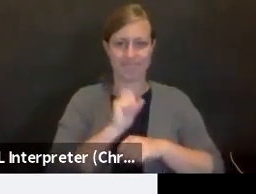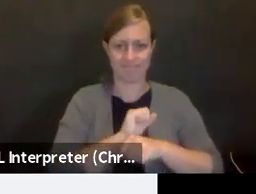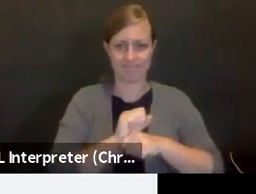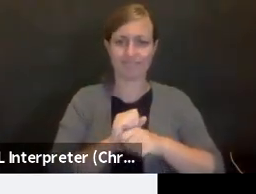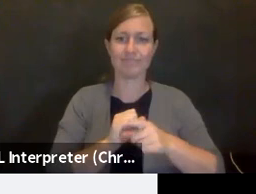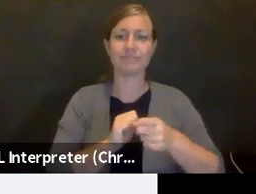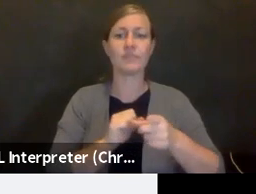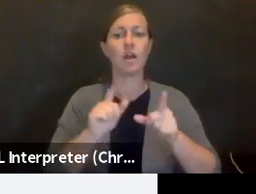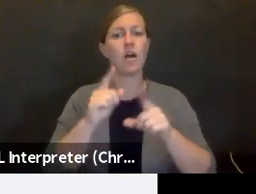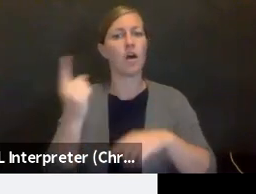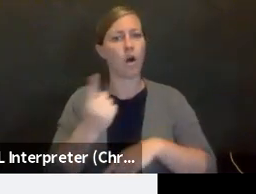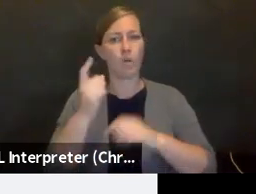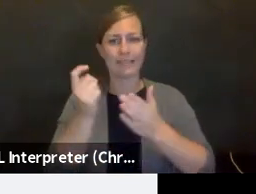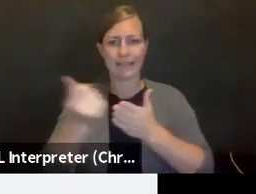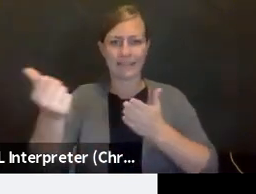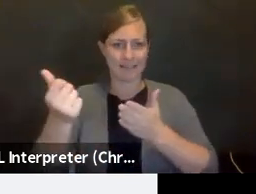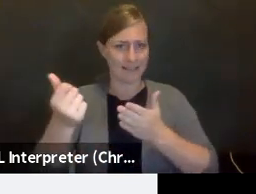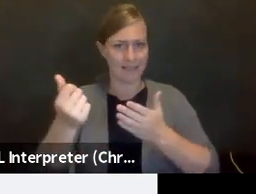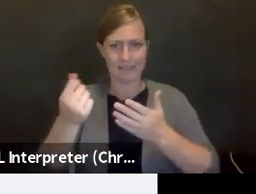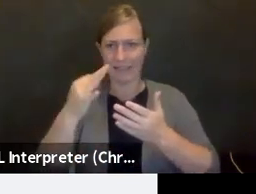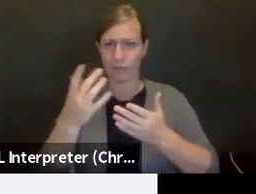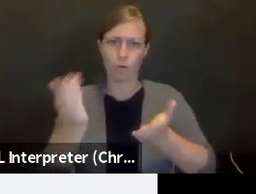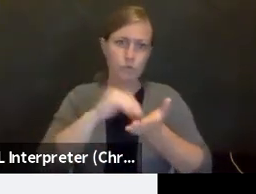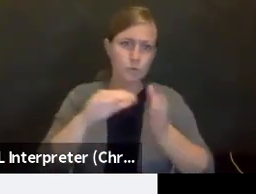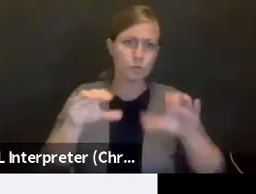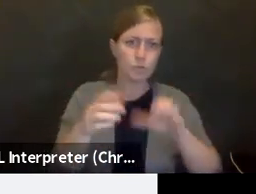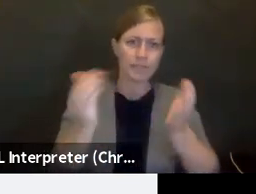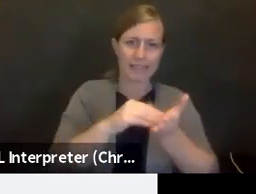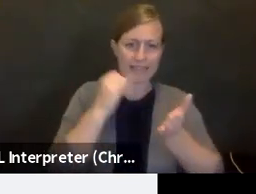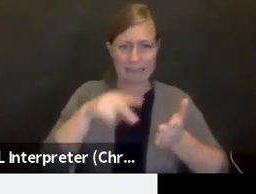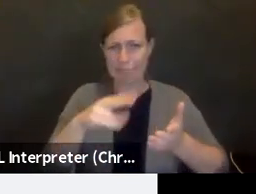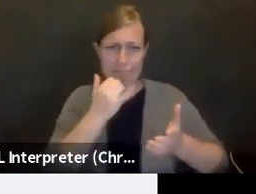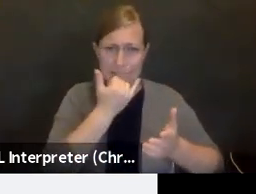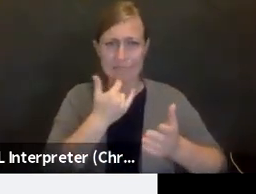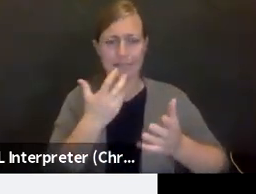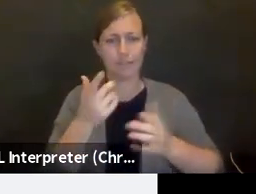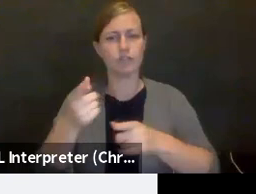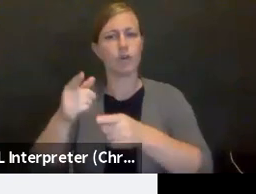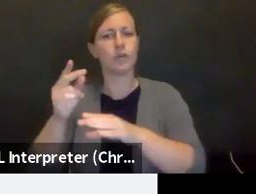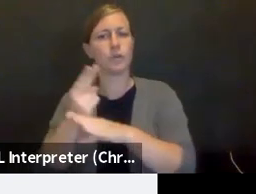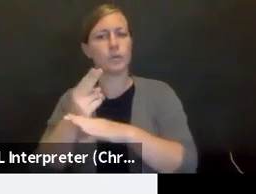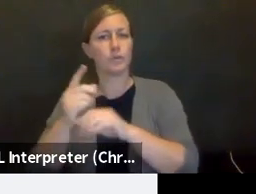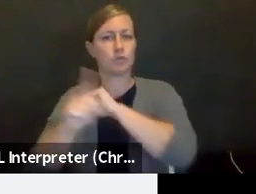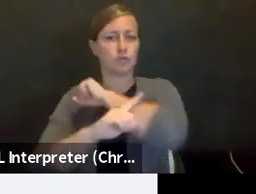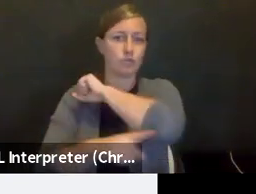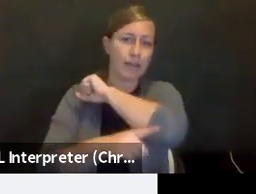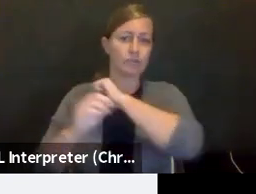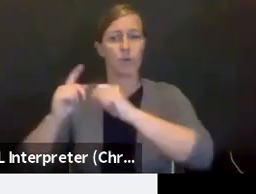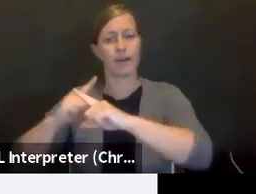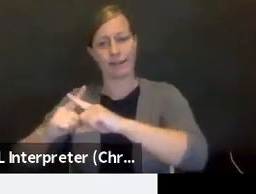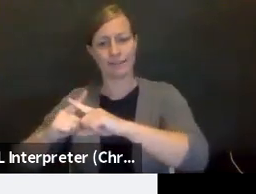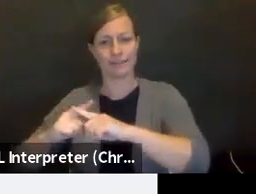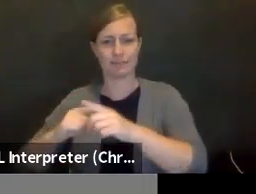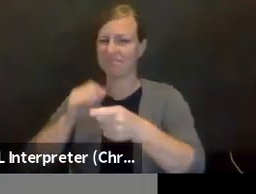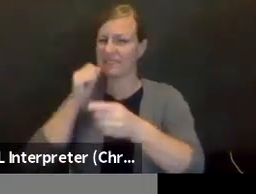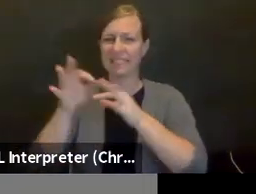And you can always choose to delete these and redo them if you don't like them. Notice the trash or the X. This one did not explain my